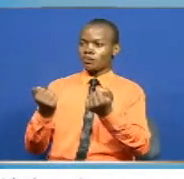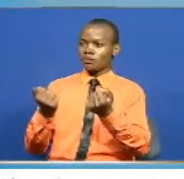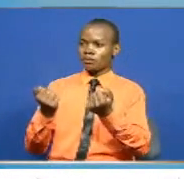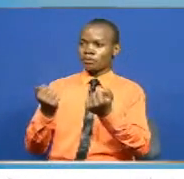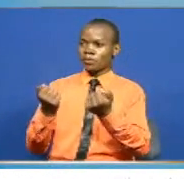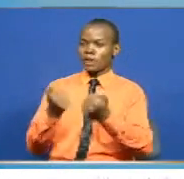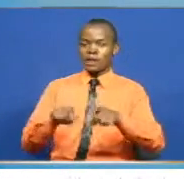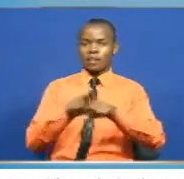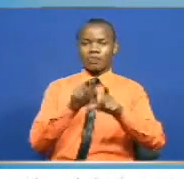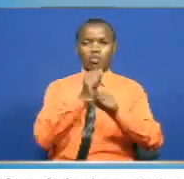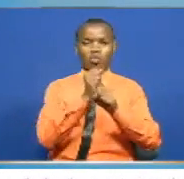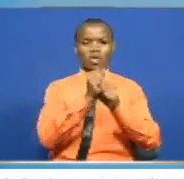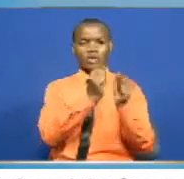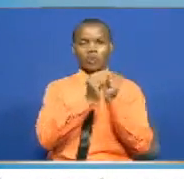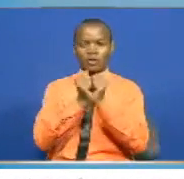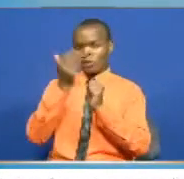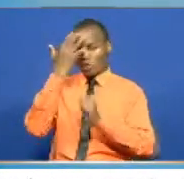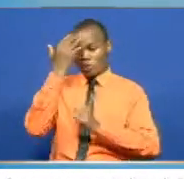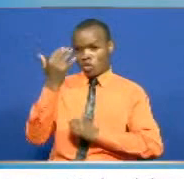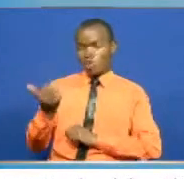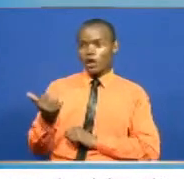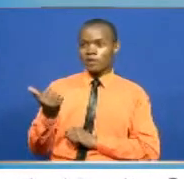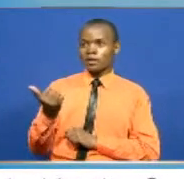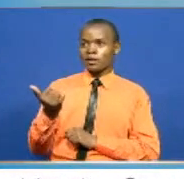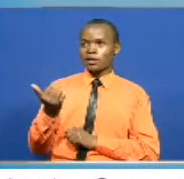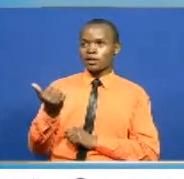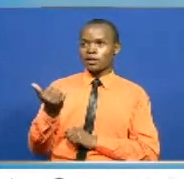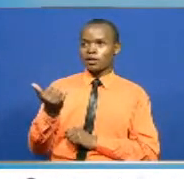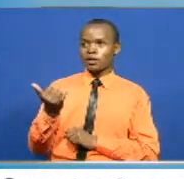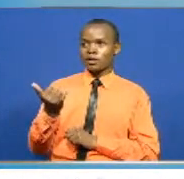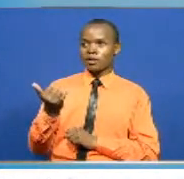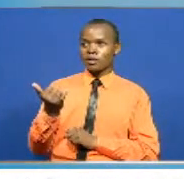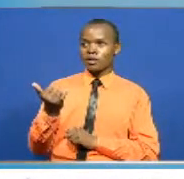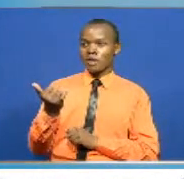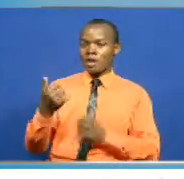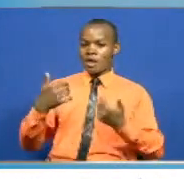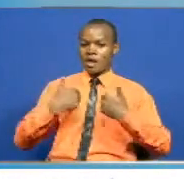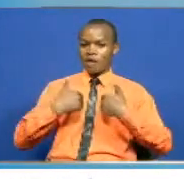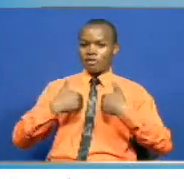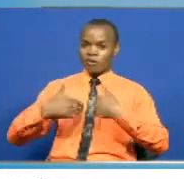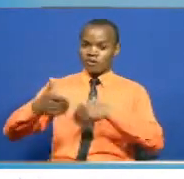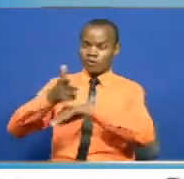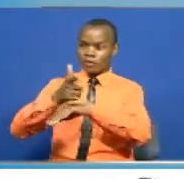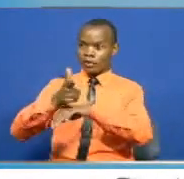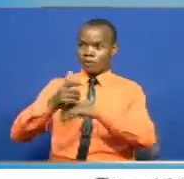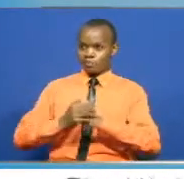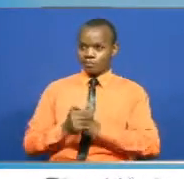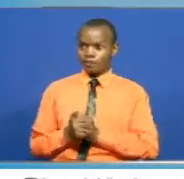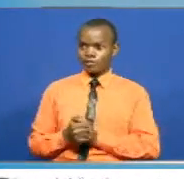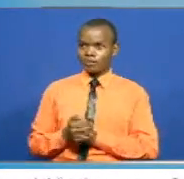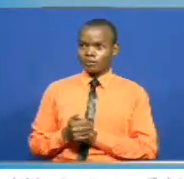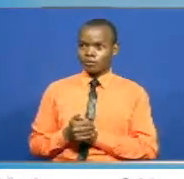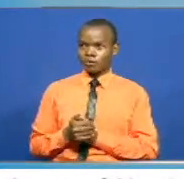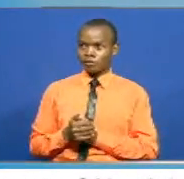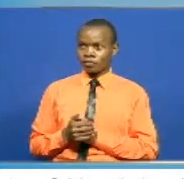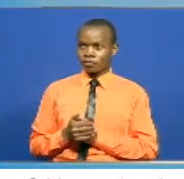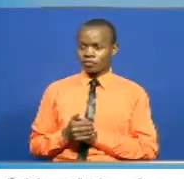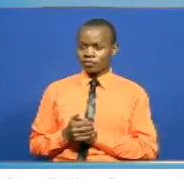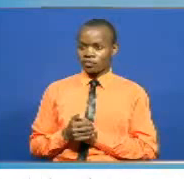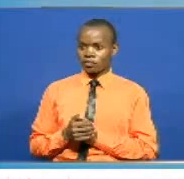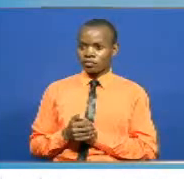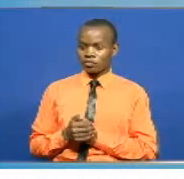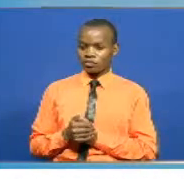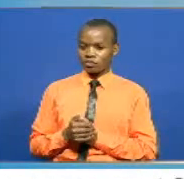intertwined together because we, the analytics part and video. So with that, our